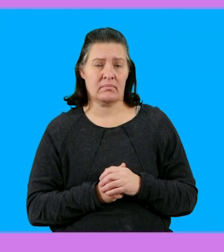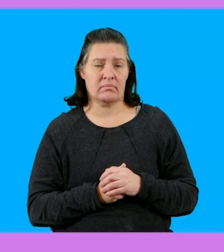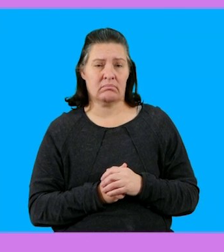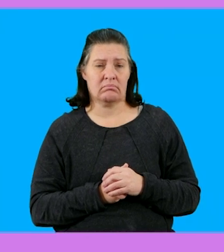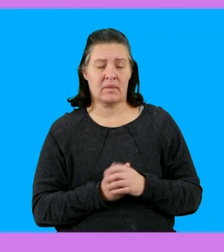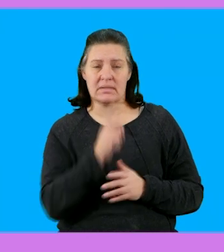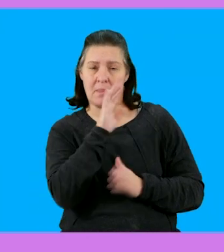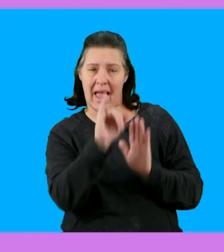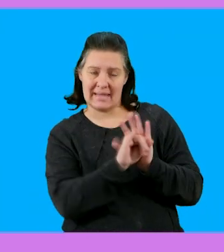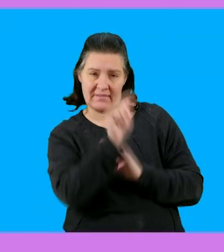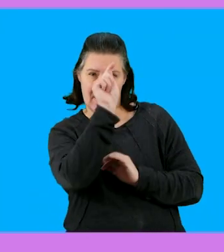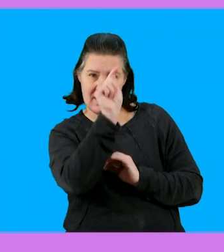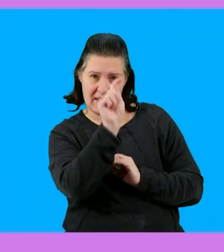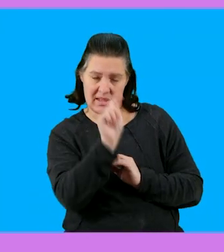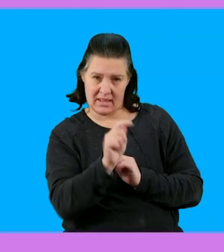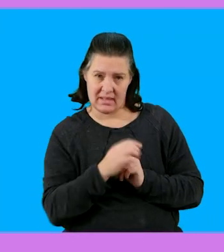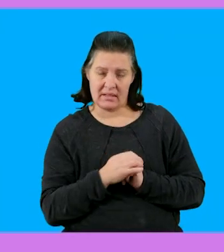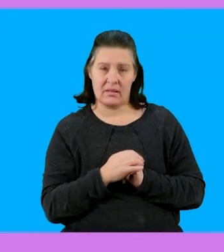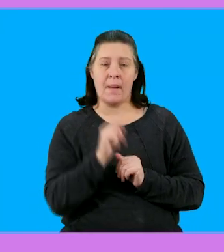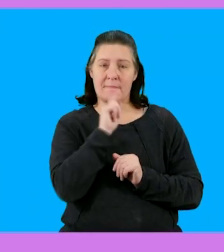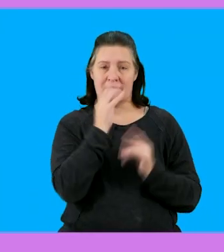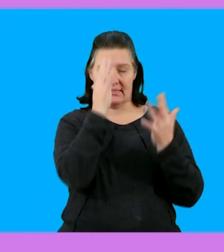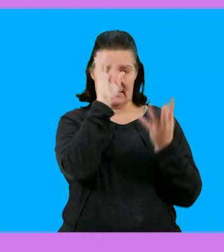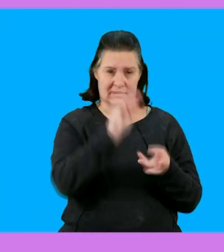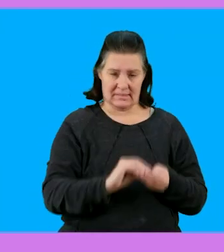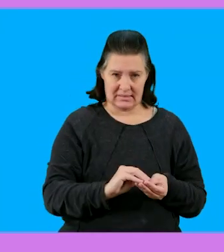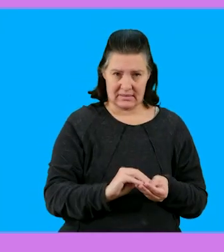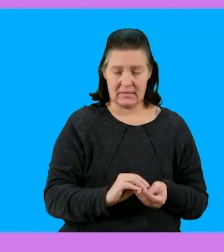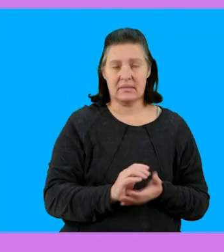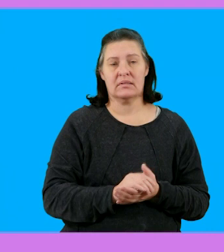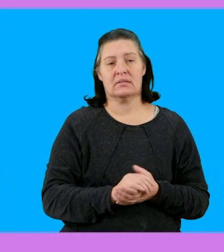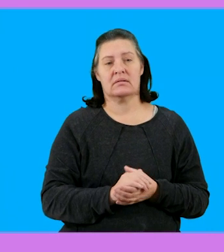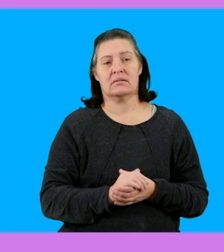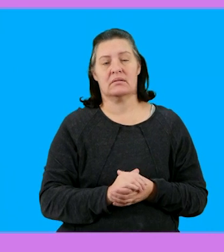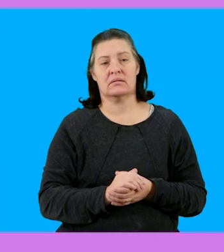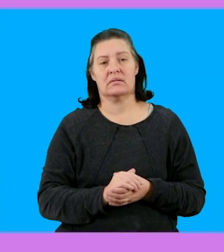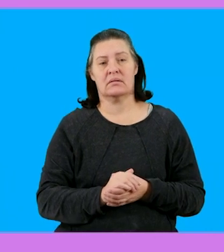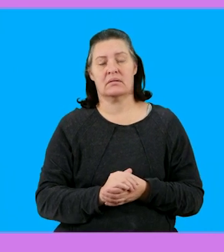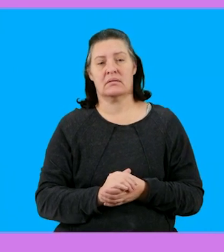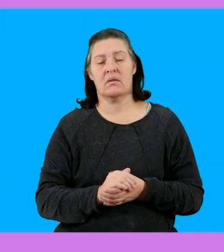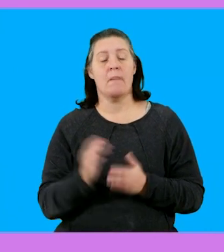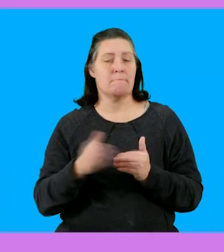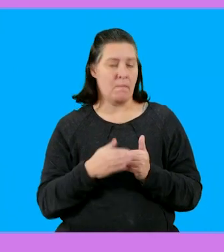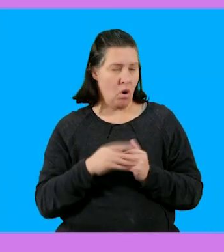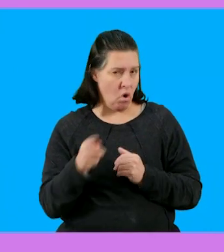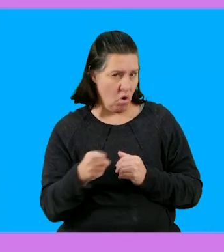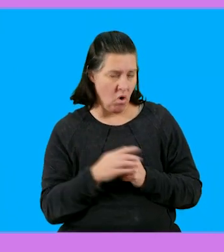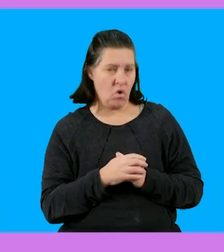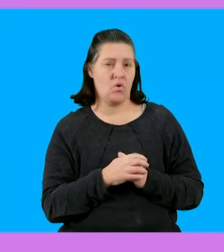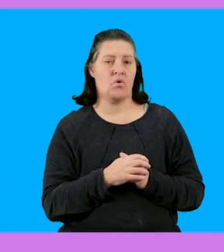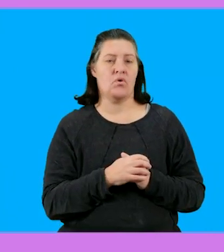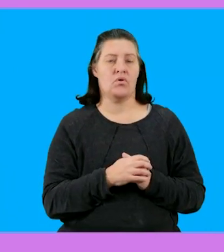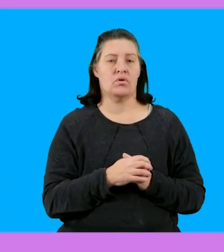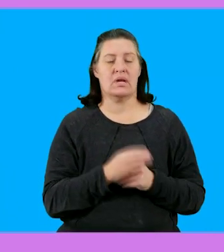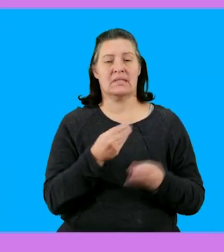And you see I'm identifying them, and then also I need to calculate the total paid. Right, let's move on. I see another one. There's